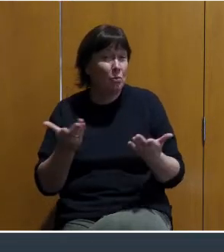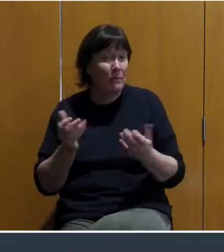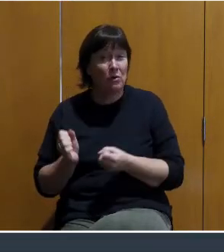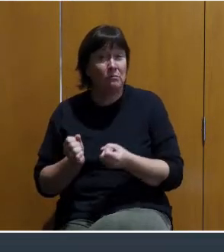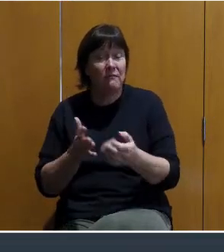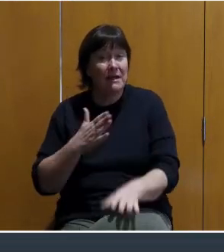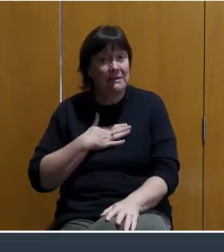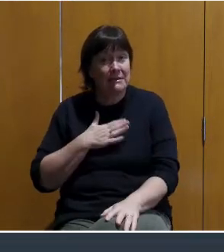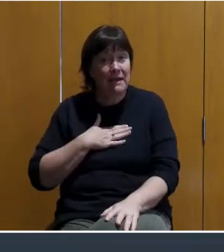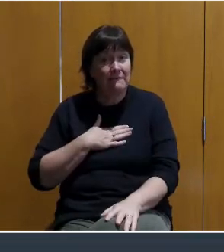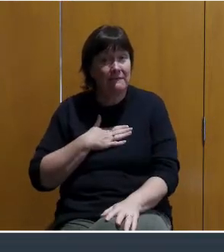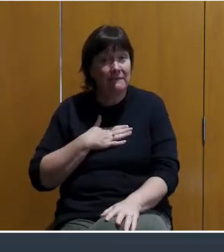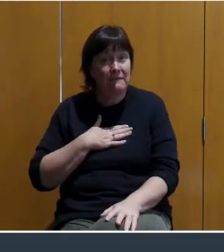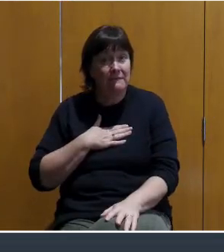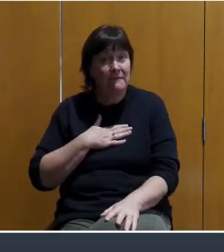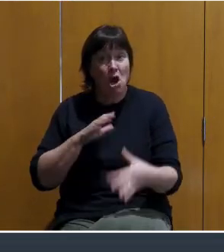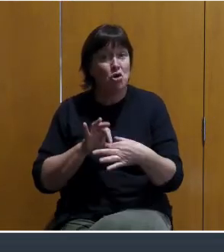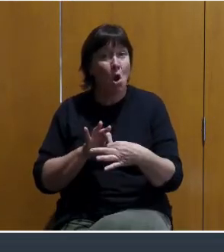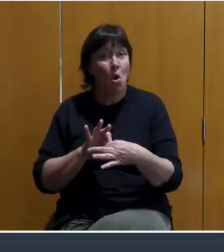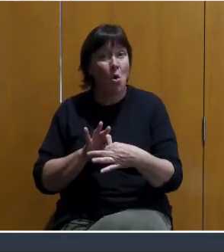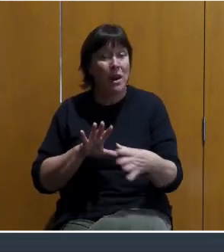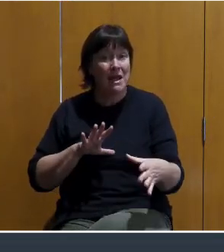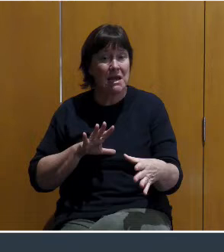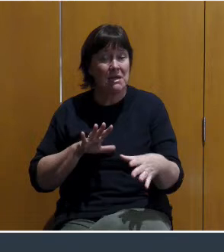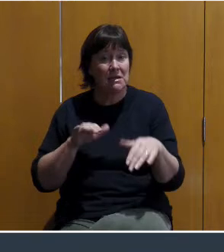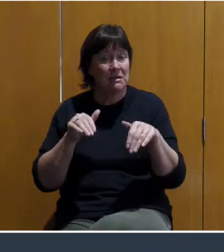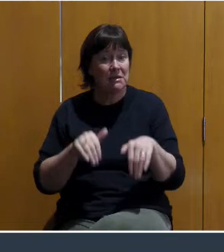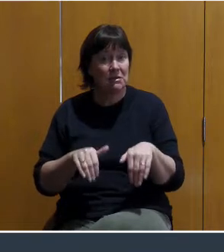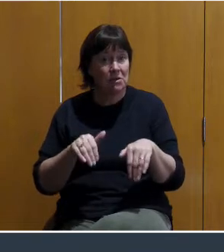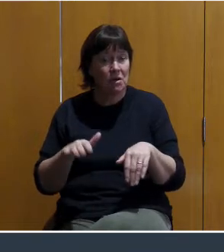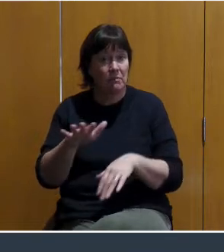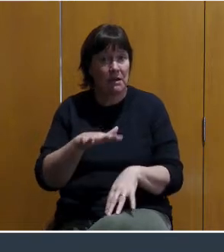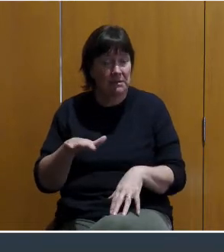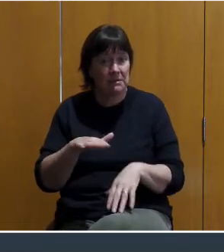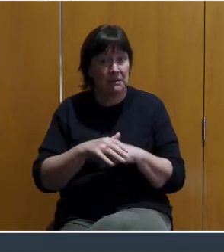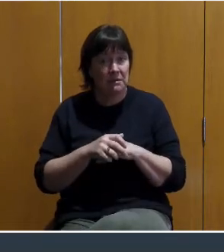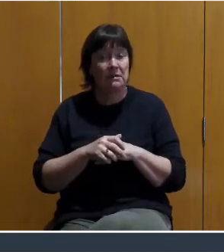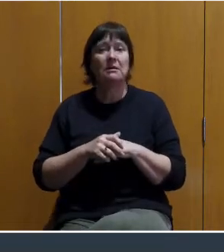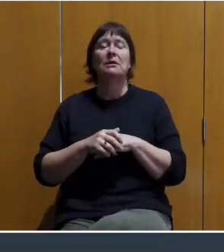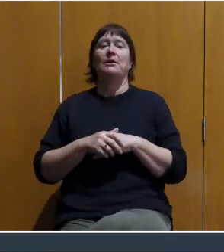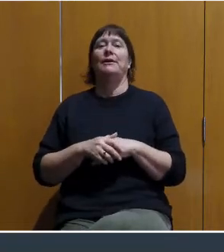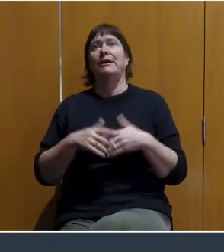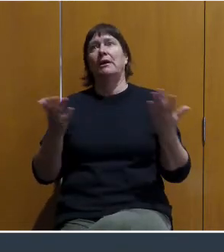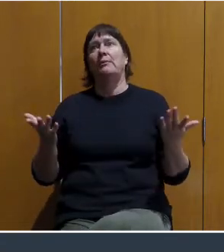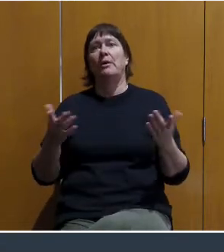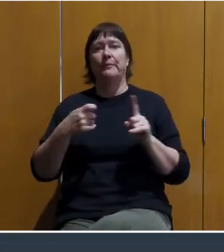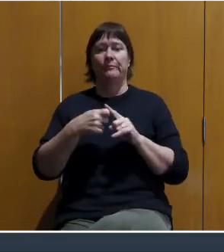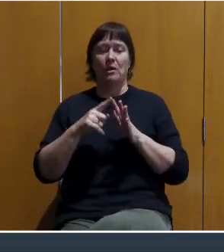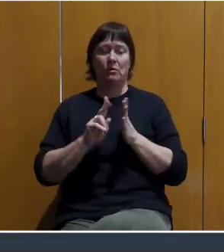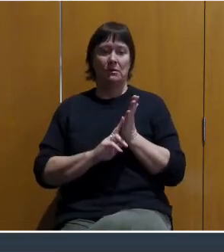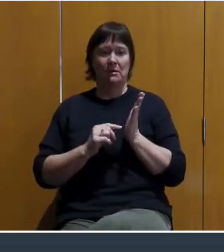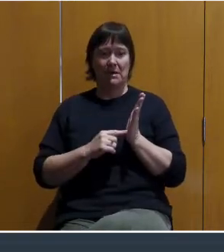that safe off-lead space for responsible dog owners as well? The ironic thing is these people walk up Kent Terrace. On the left